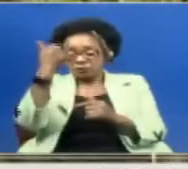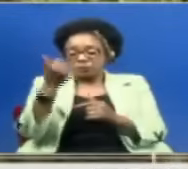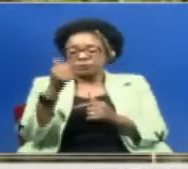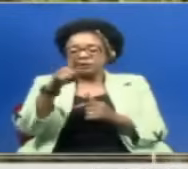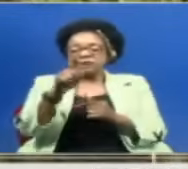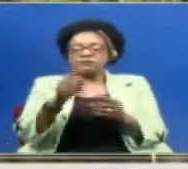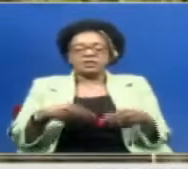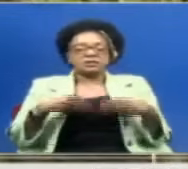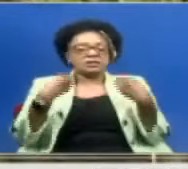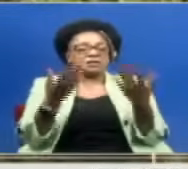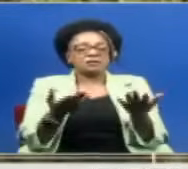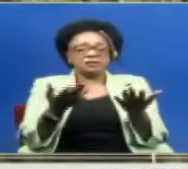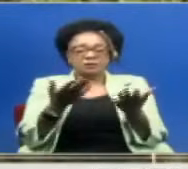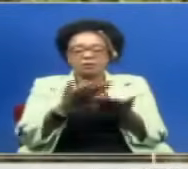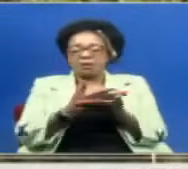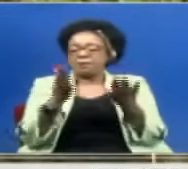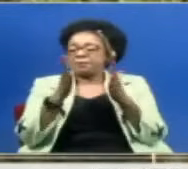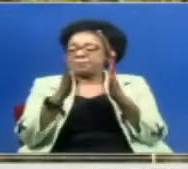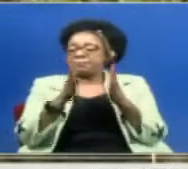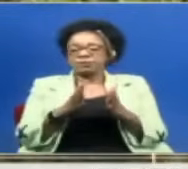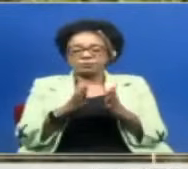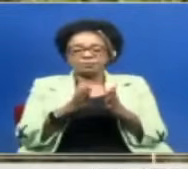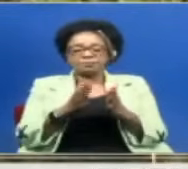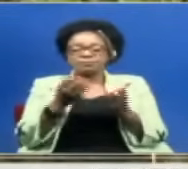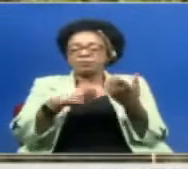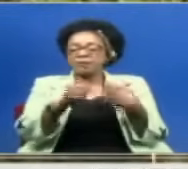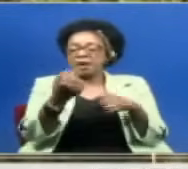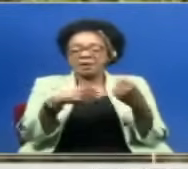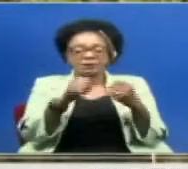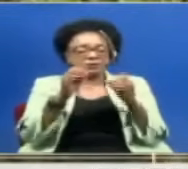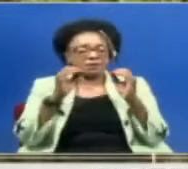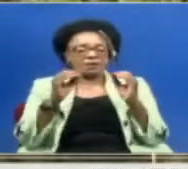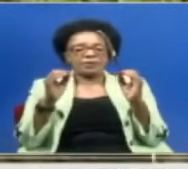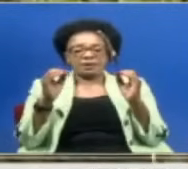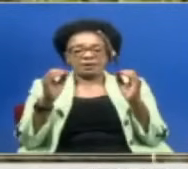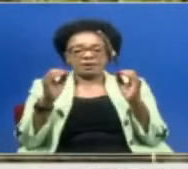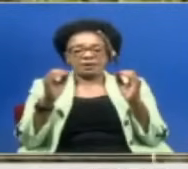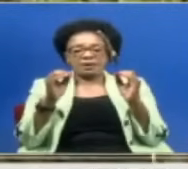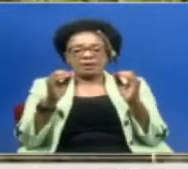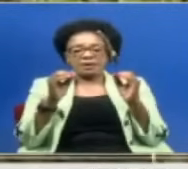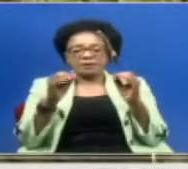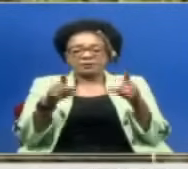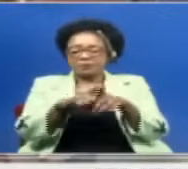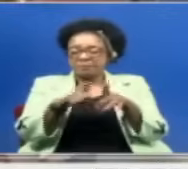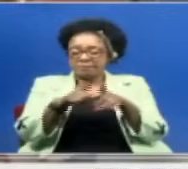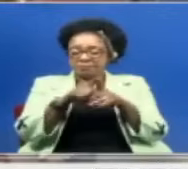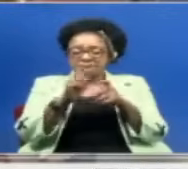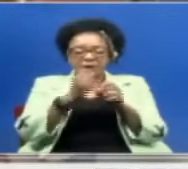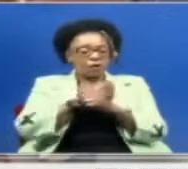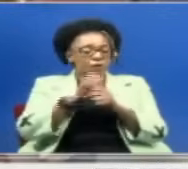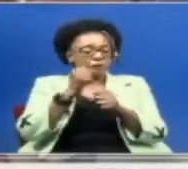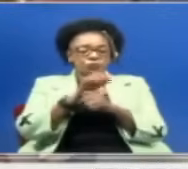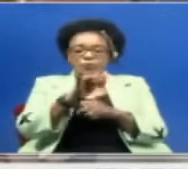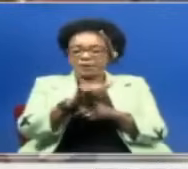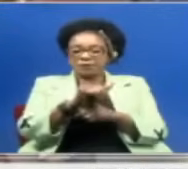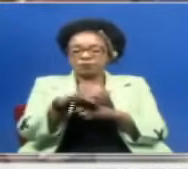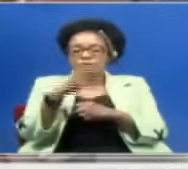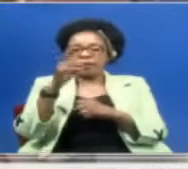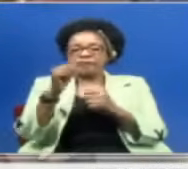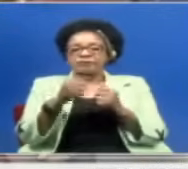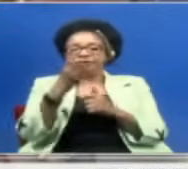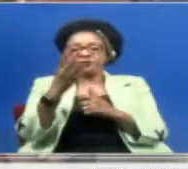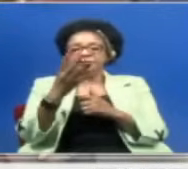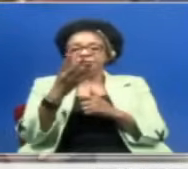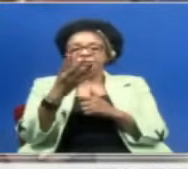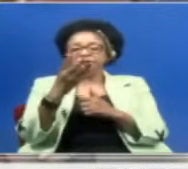designated anybody else to act as president, and neither can he do so. In 2014, the fourth